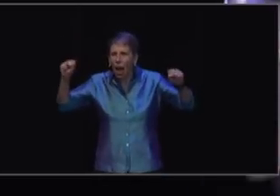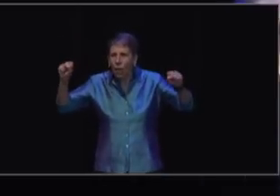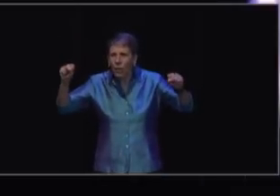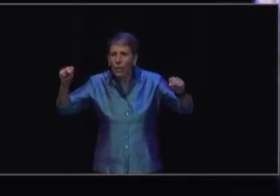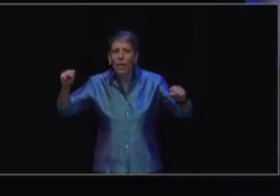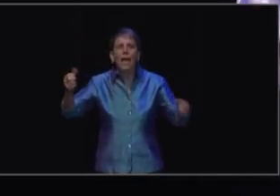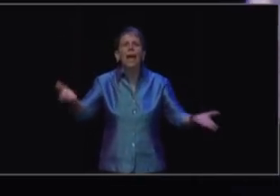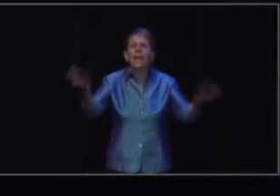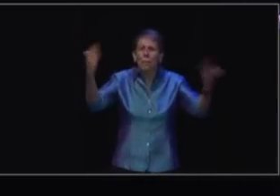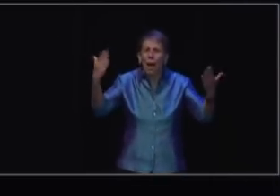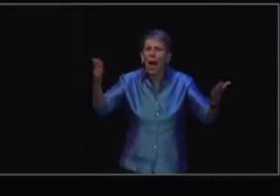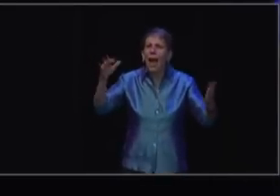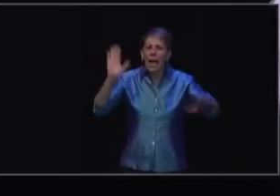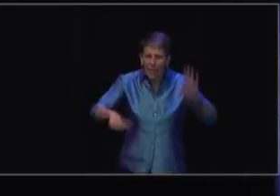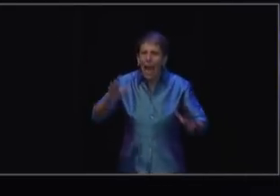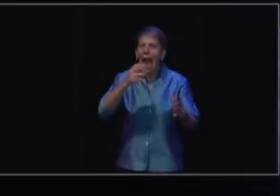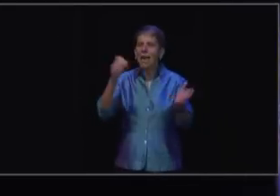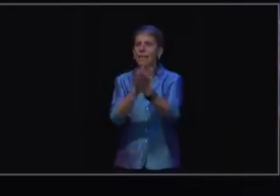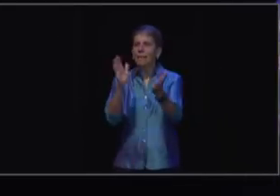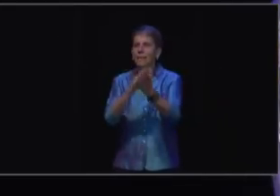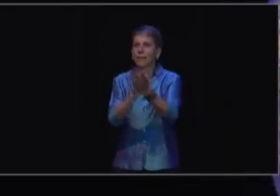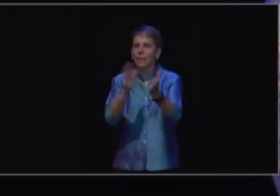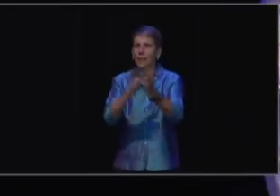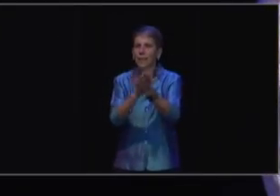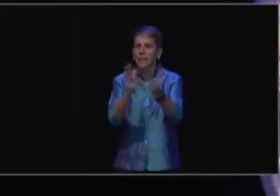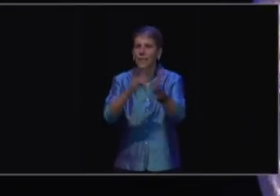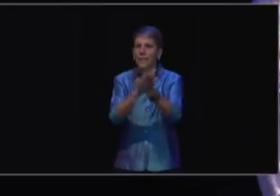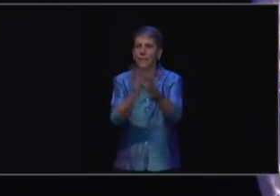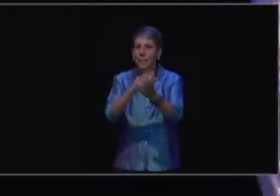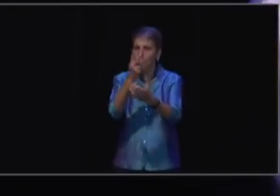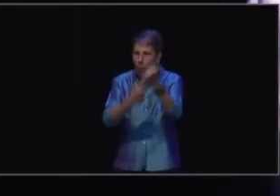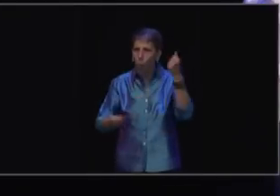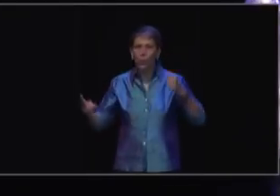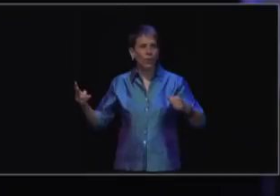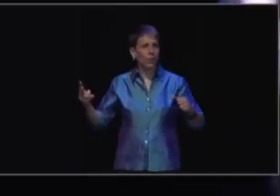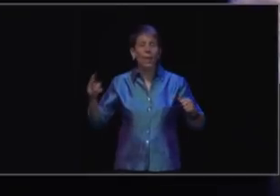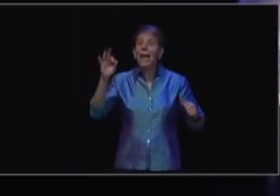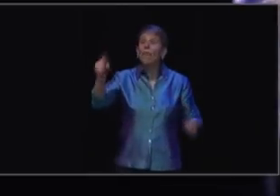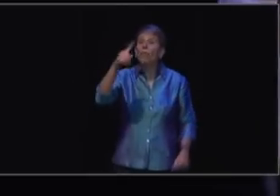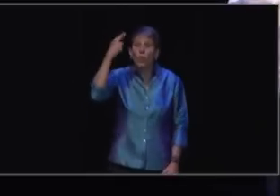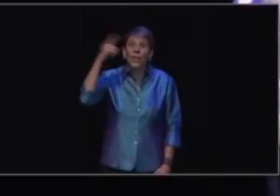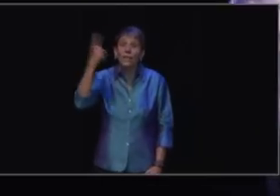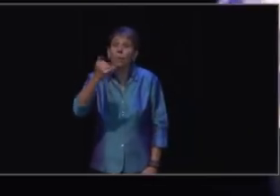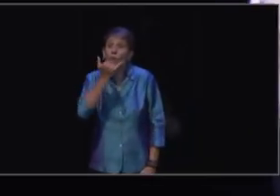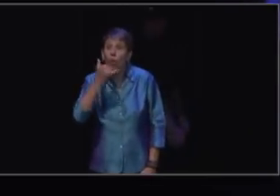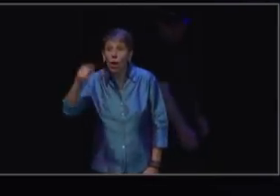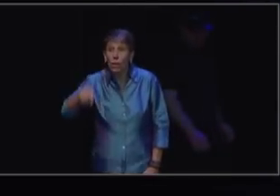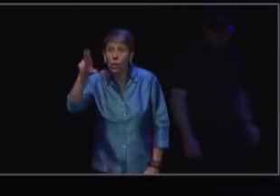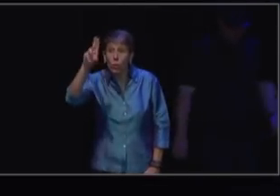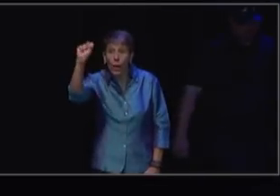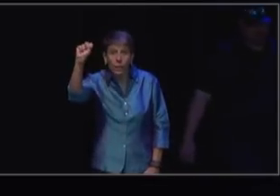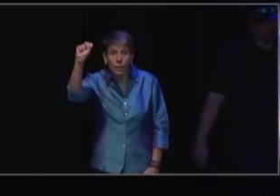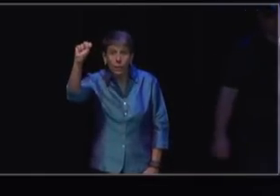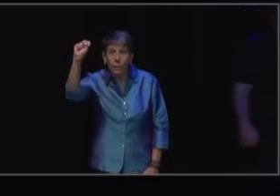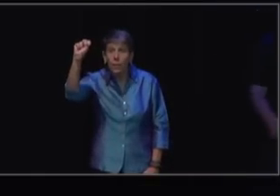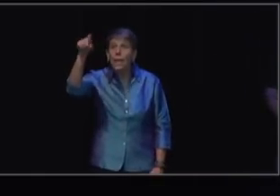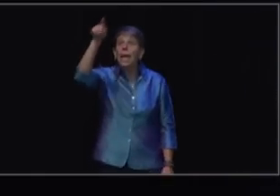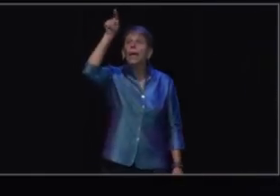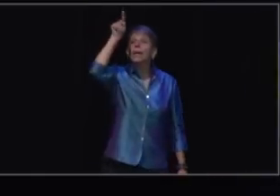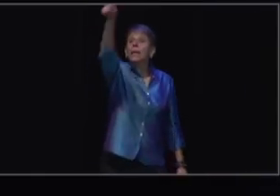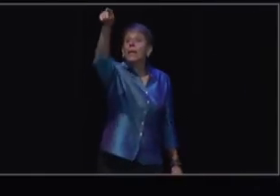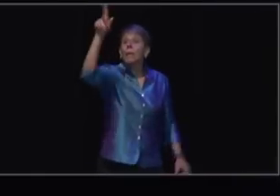this country, stomp your feet and clap your hands. If you think there's something wrong with this country, all the way in the